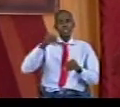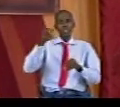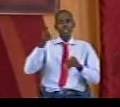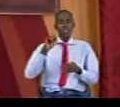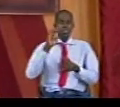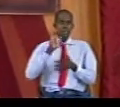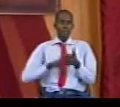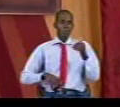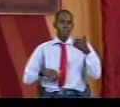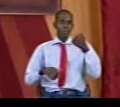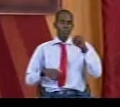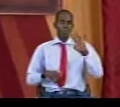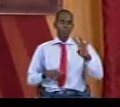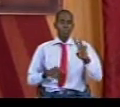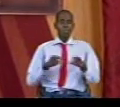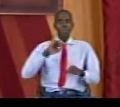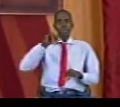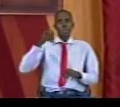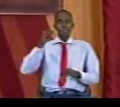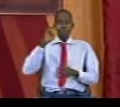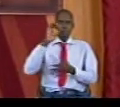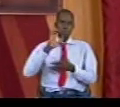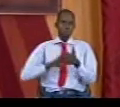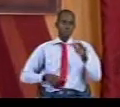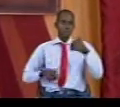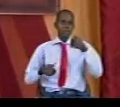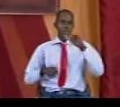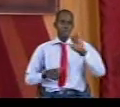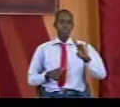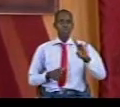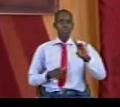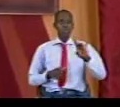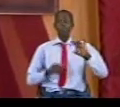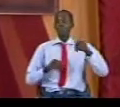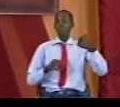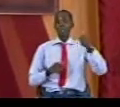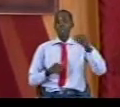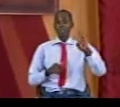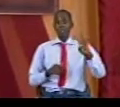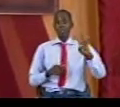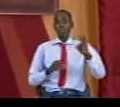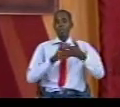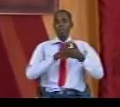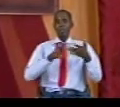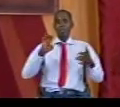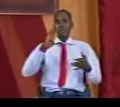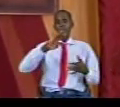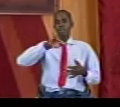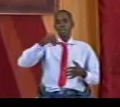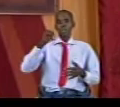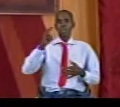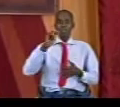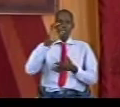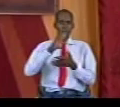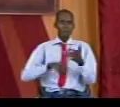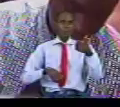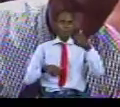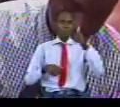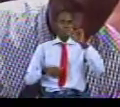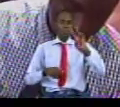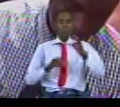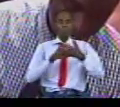John chapter 17, it says in verse 4, John chapter 17 verse 4, I